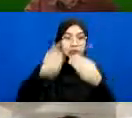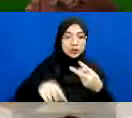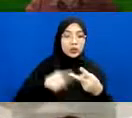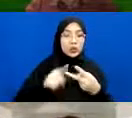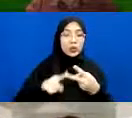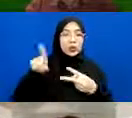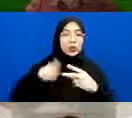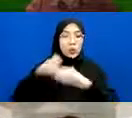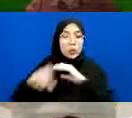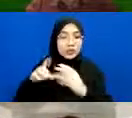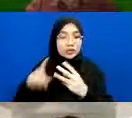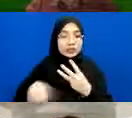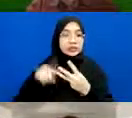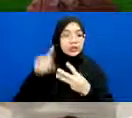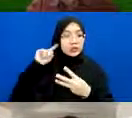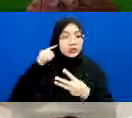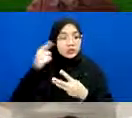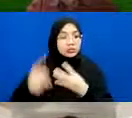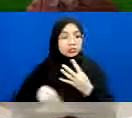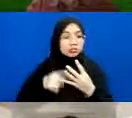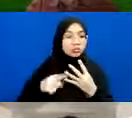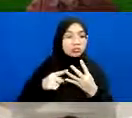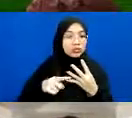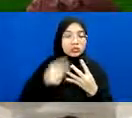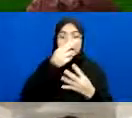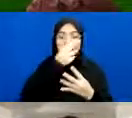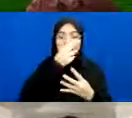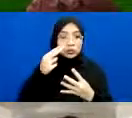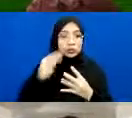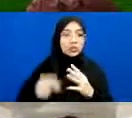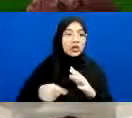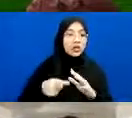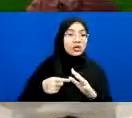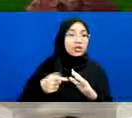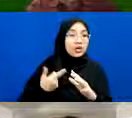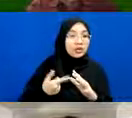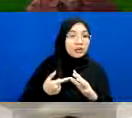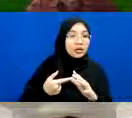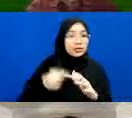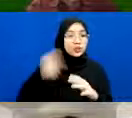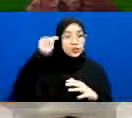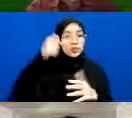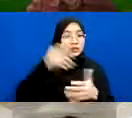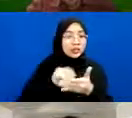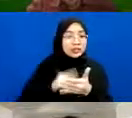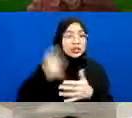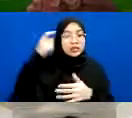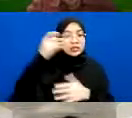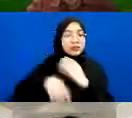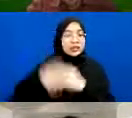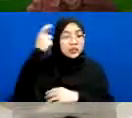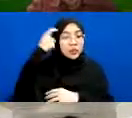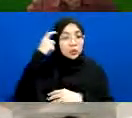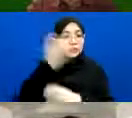impairment, learning difficulties, intellectual disability, physical disability and healthcare needs, and extra